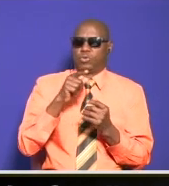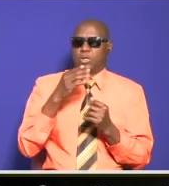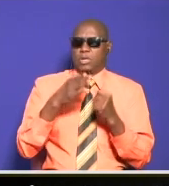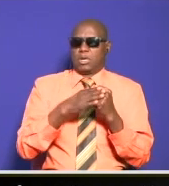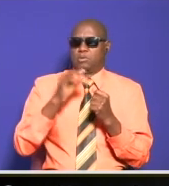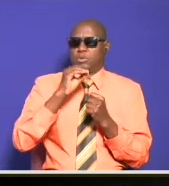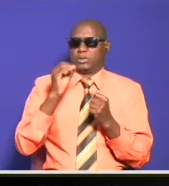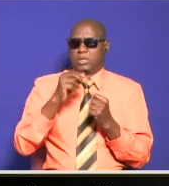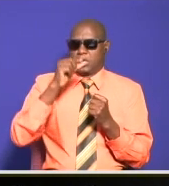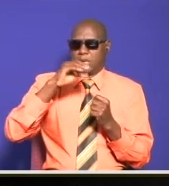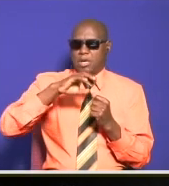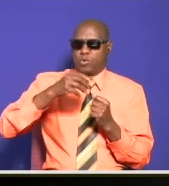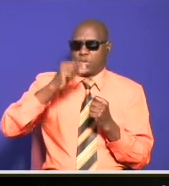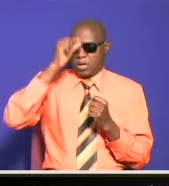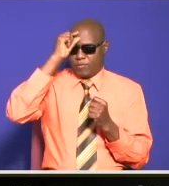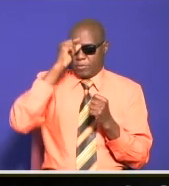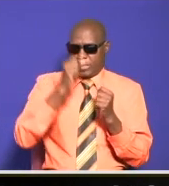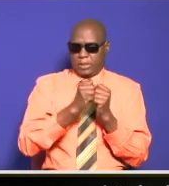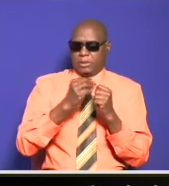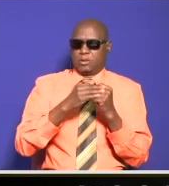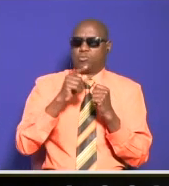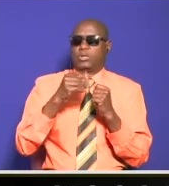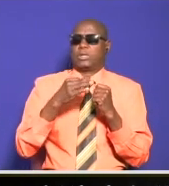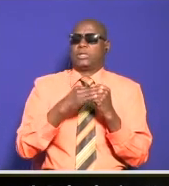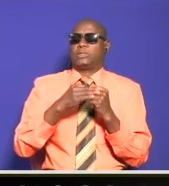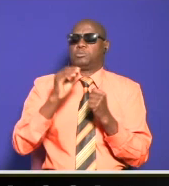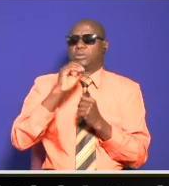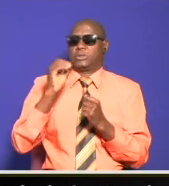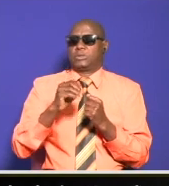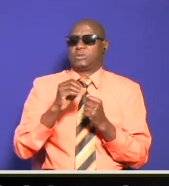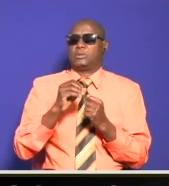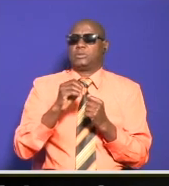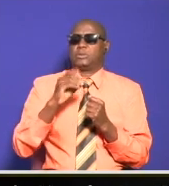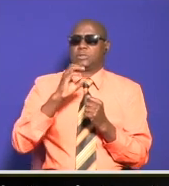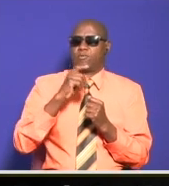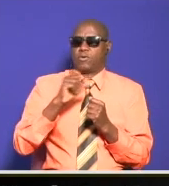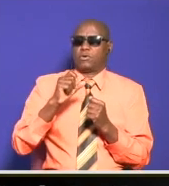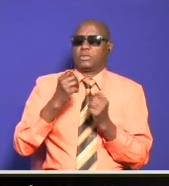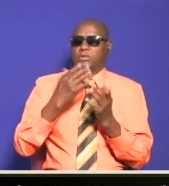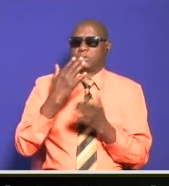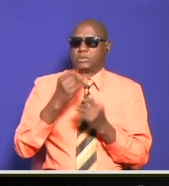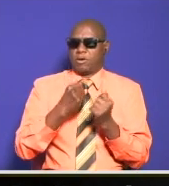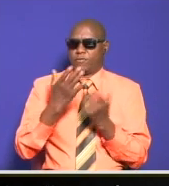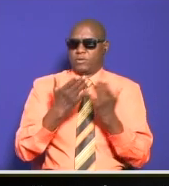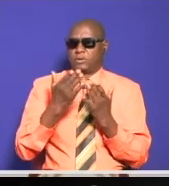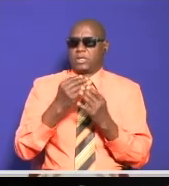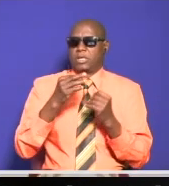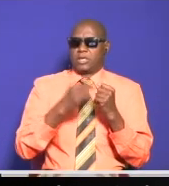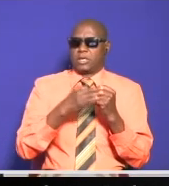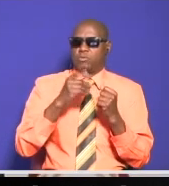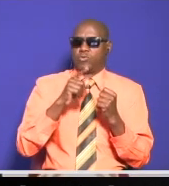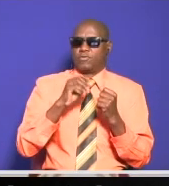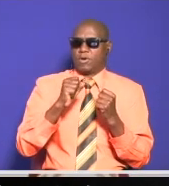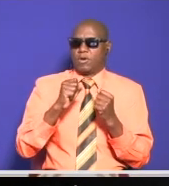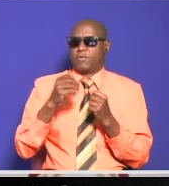county governments will get 18.8%. Civil services and state officers will get 8.5% and 4.3%